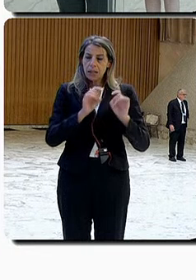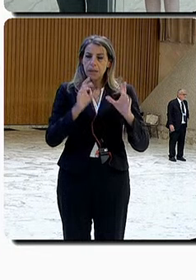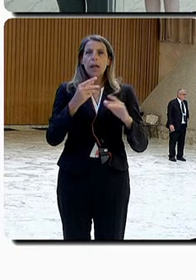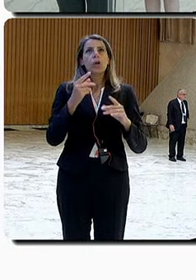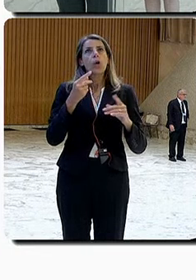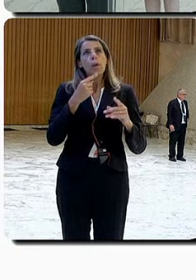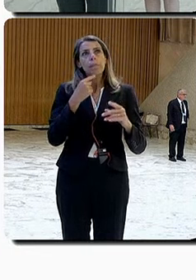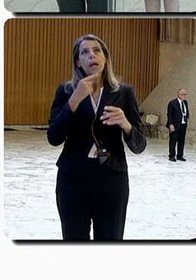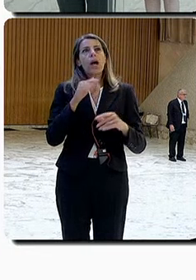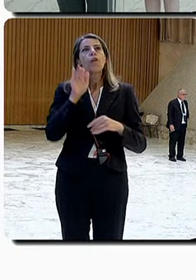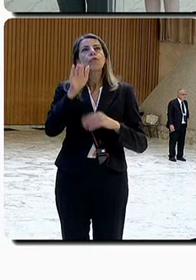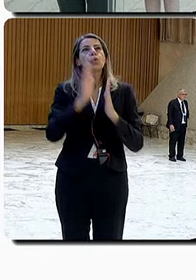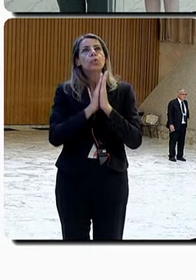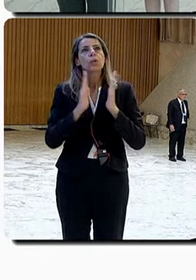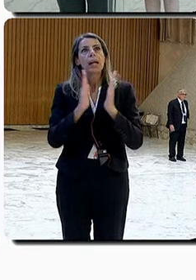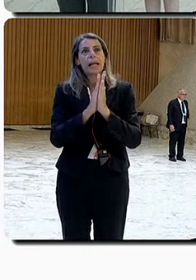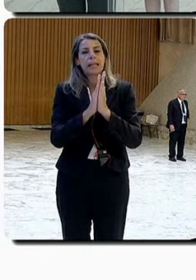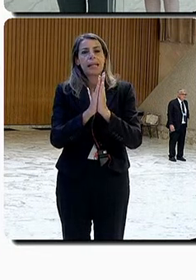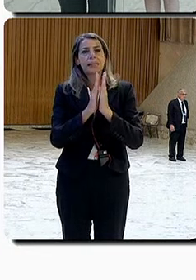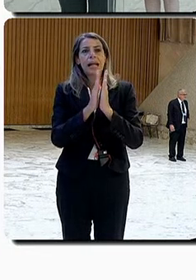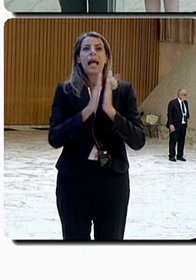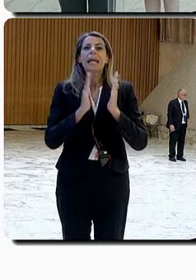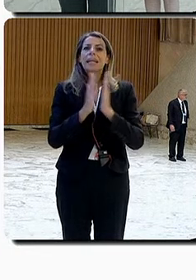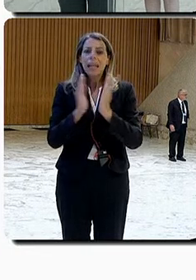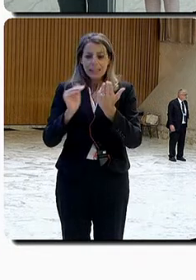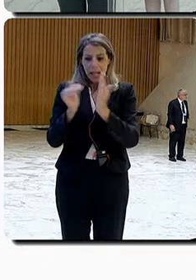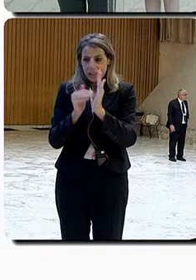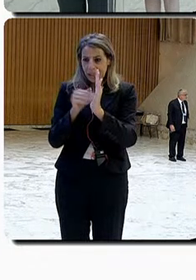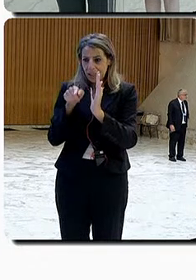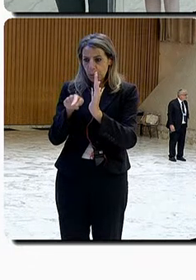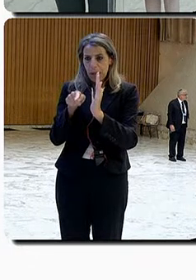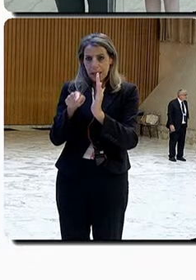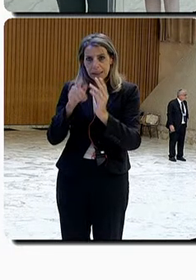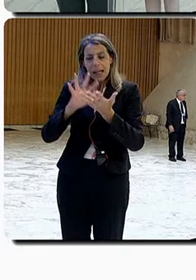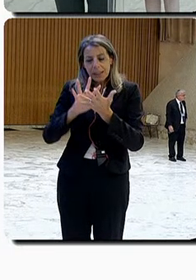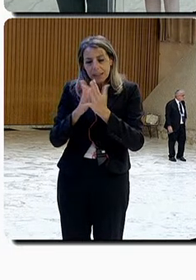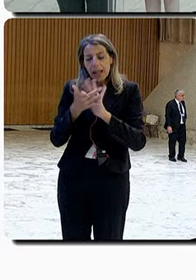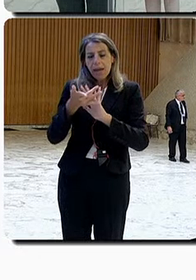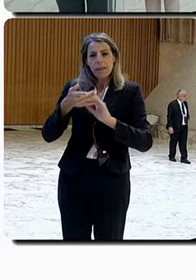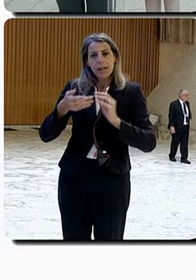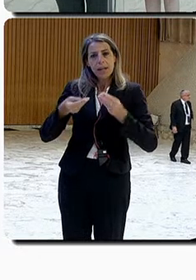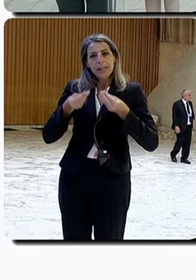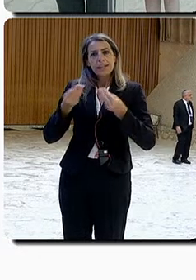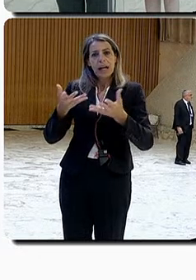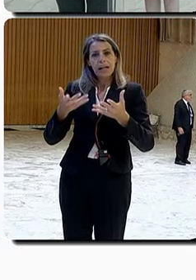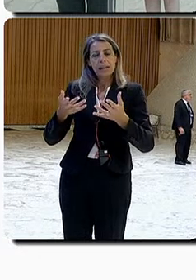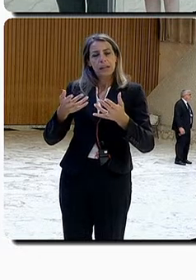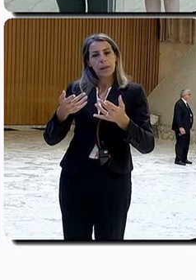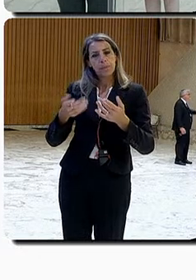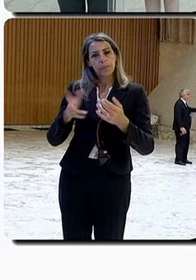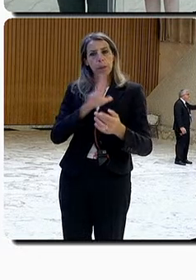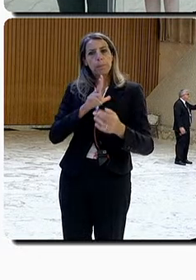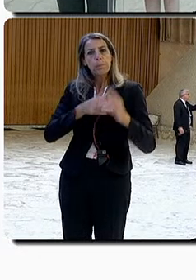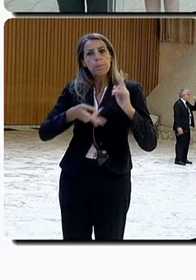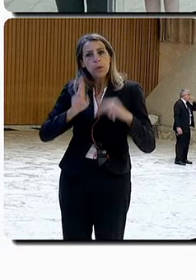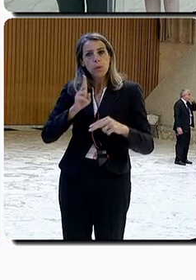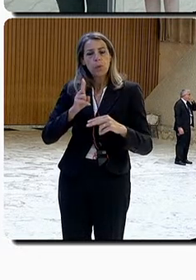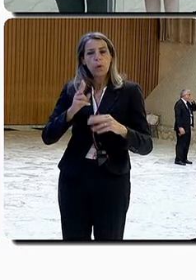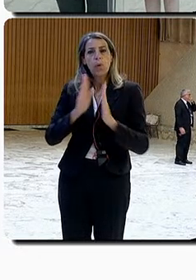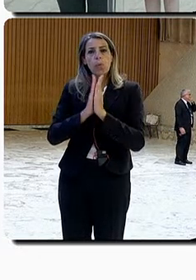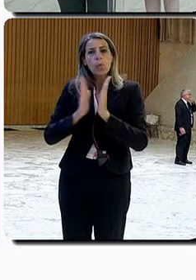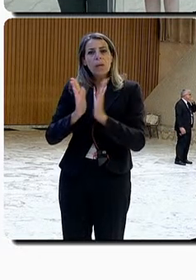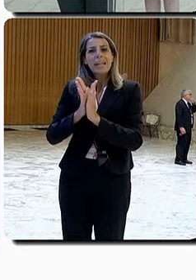lies in rehabilitating the domestic church and giving it more space. Church family, consisting of a number